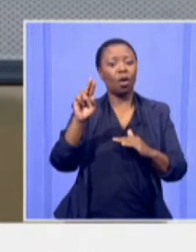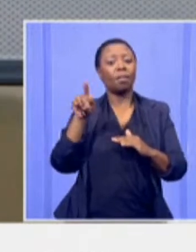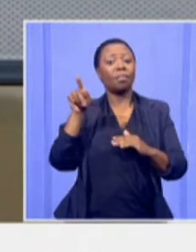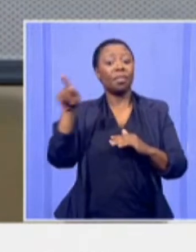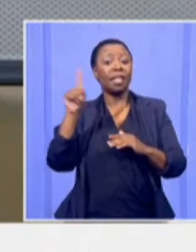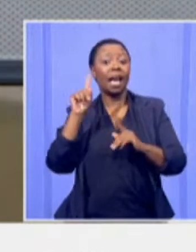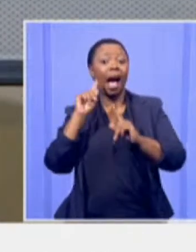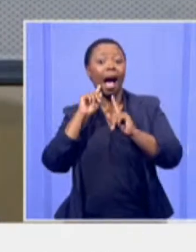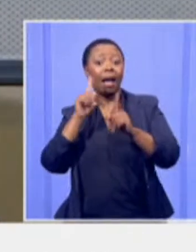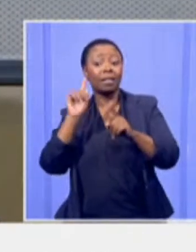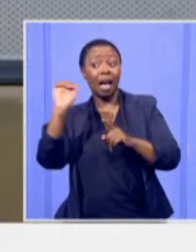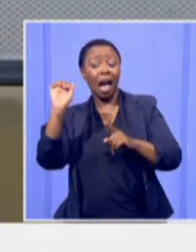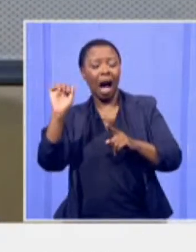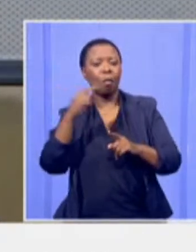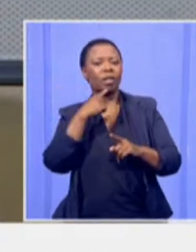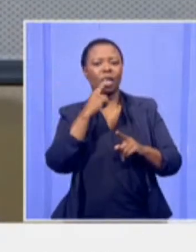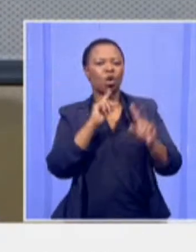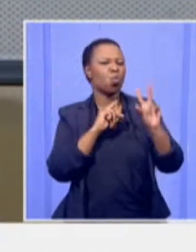We said, okay, fine.